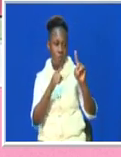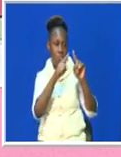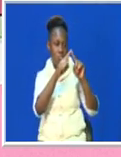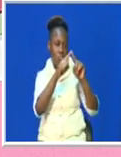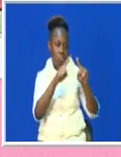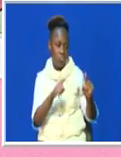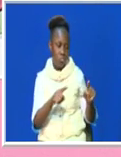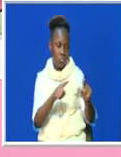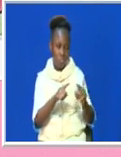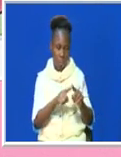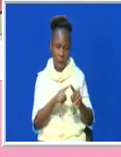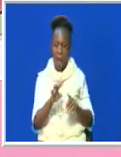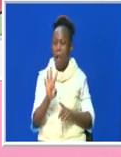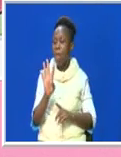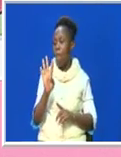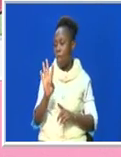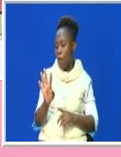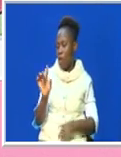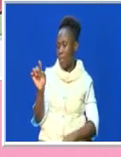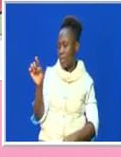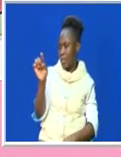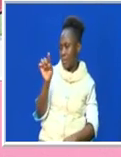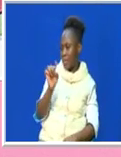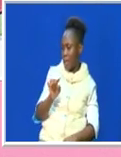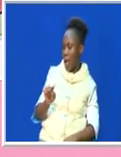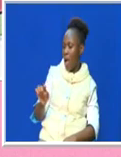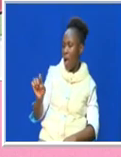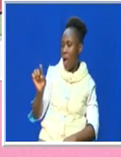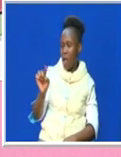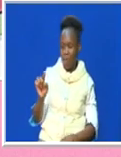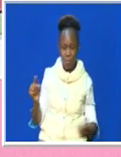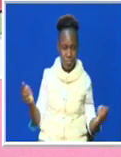and four circles